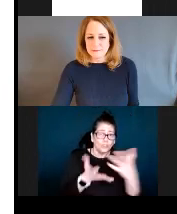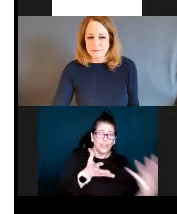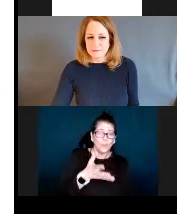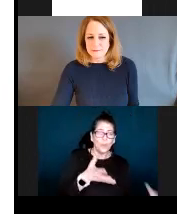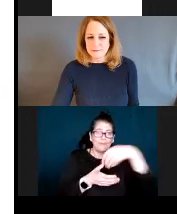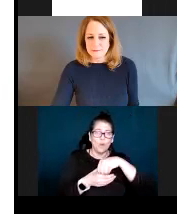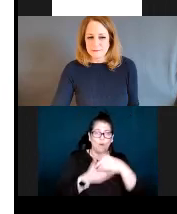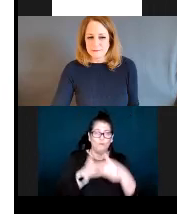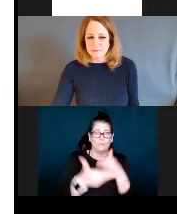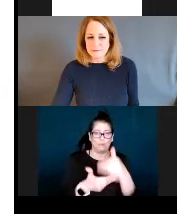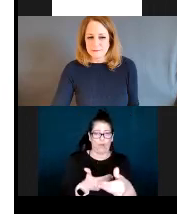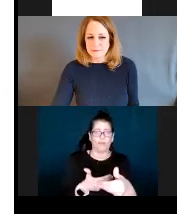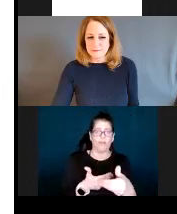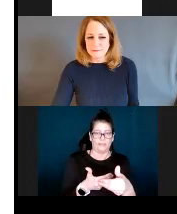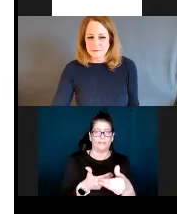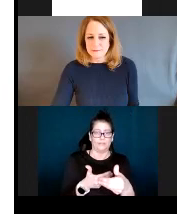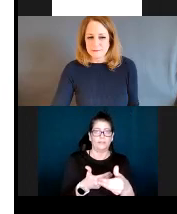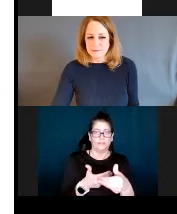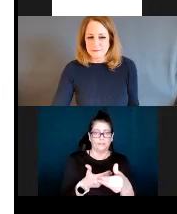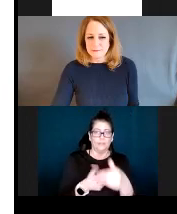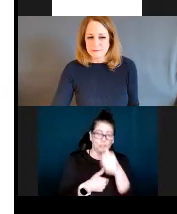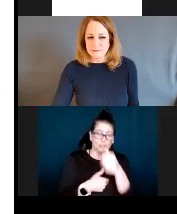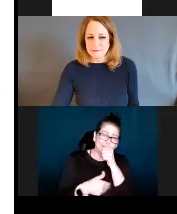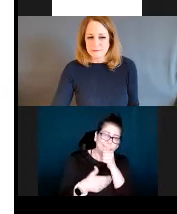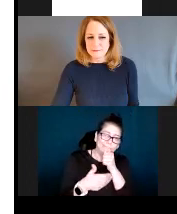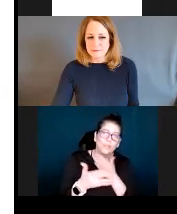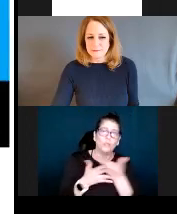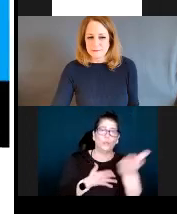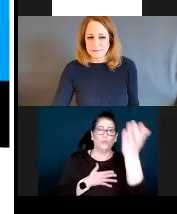process for getting through this crisis.